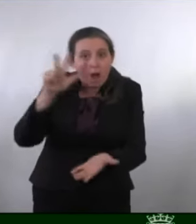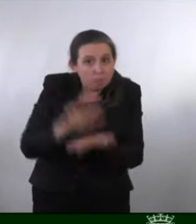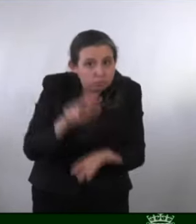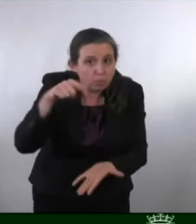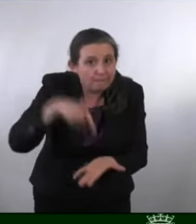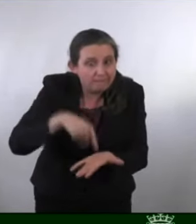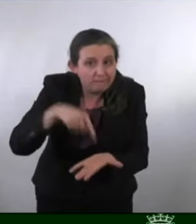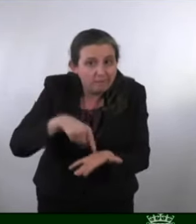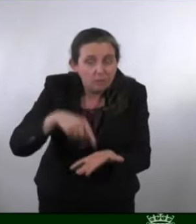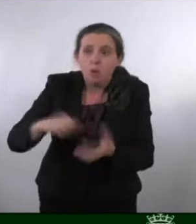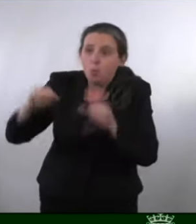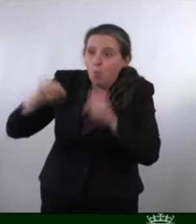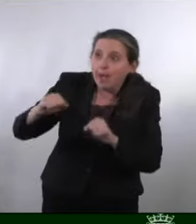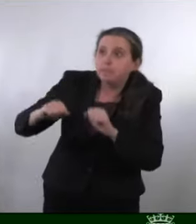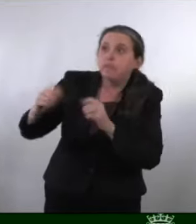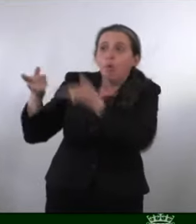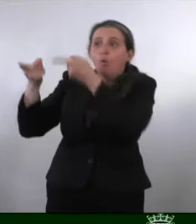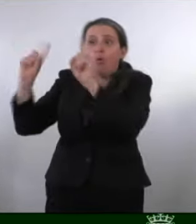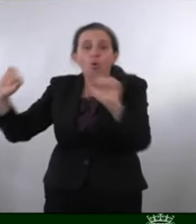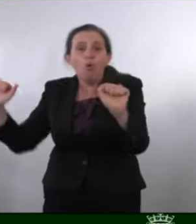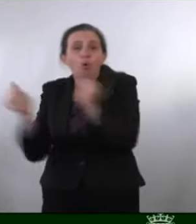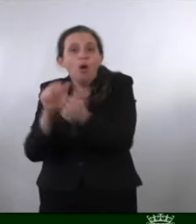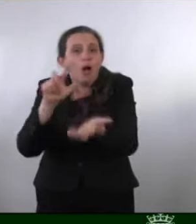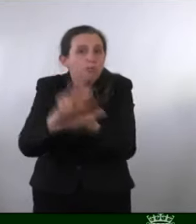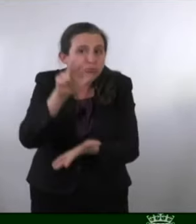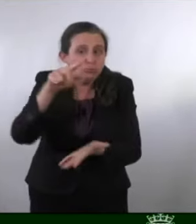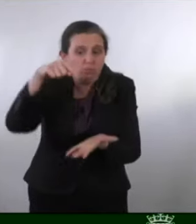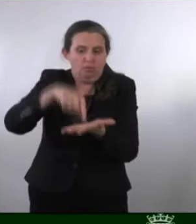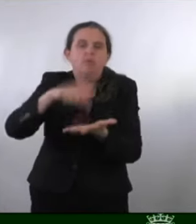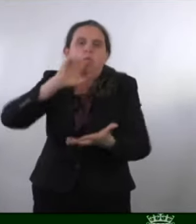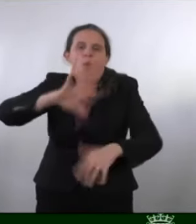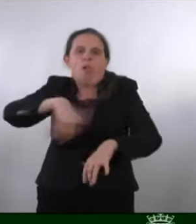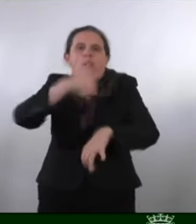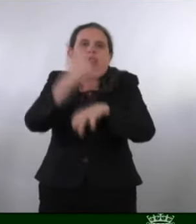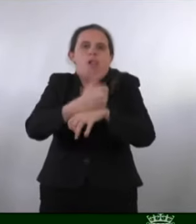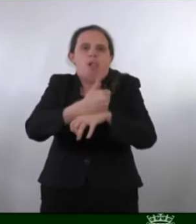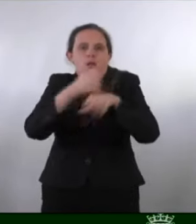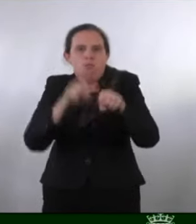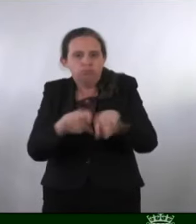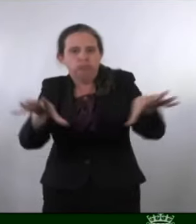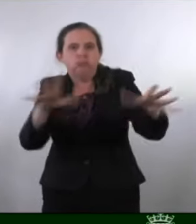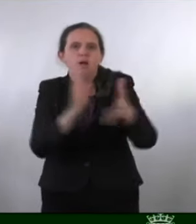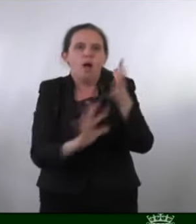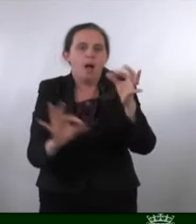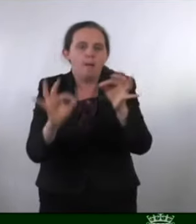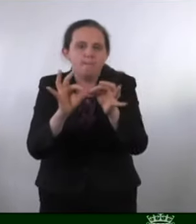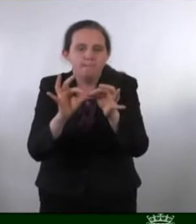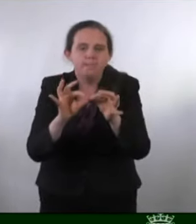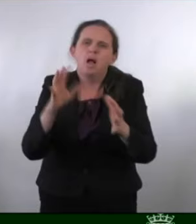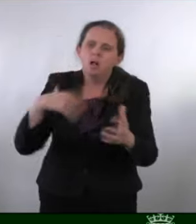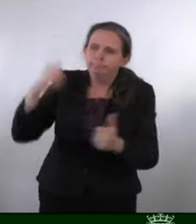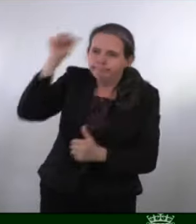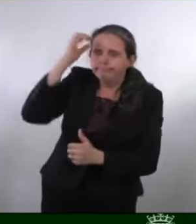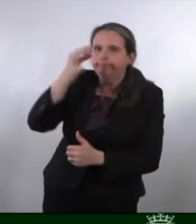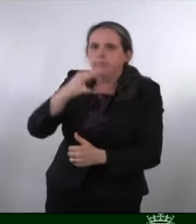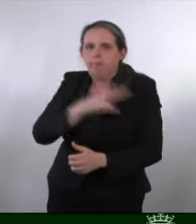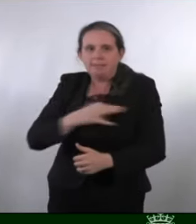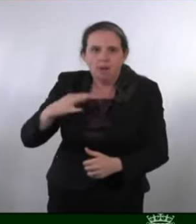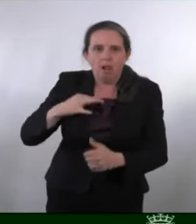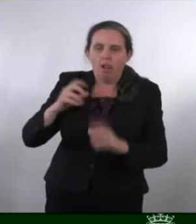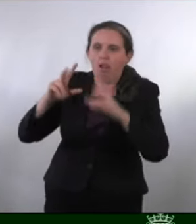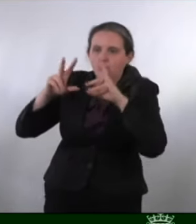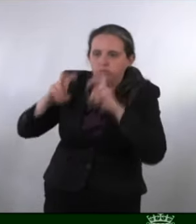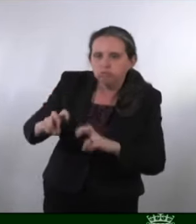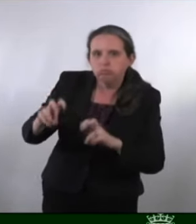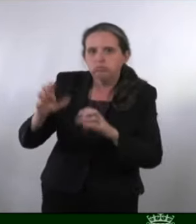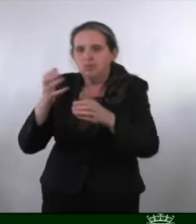I don't want to intrude on the rigorous independence of the medical